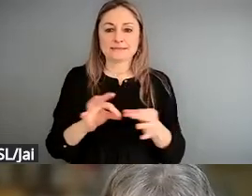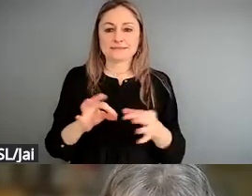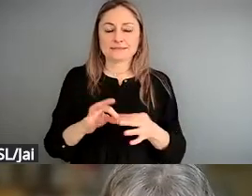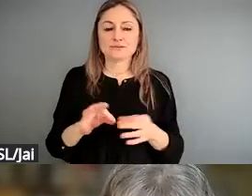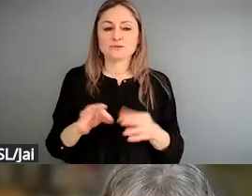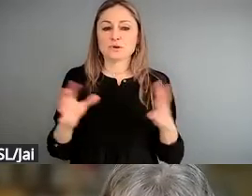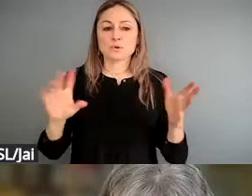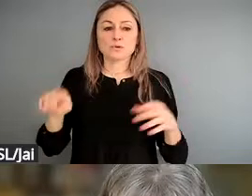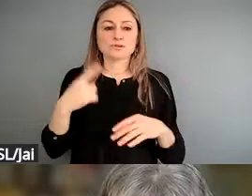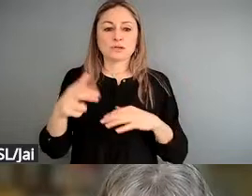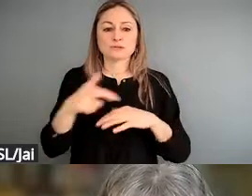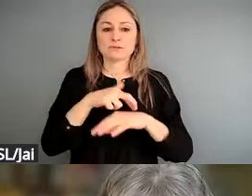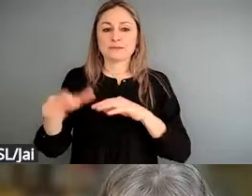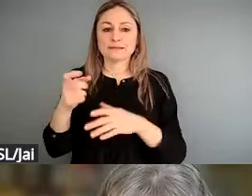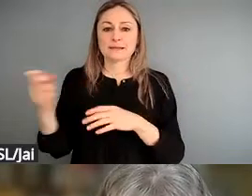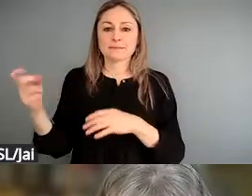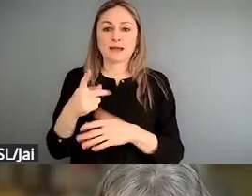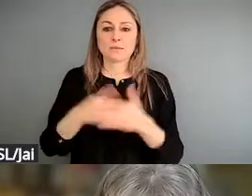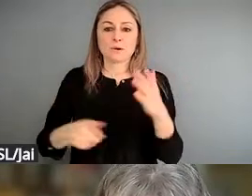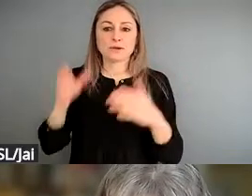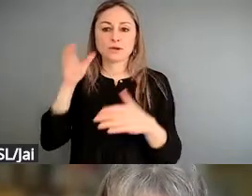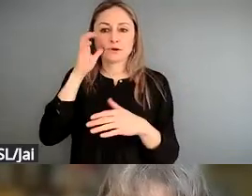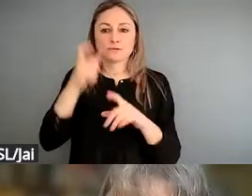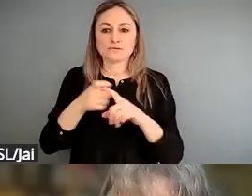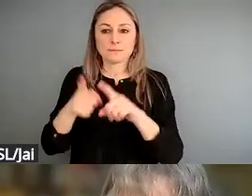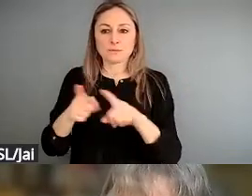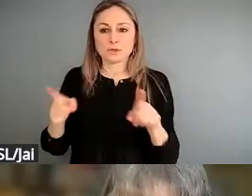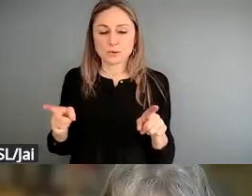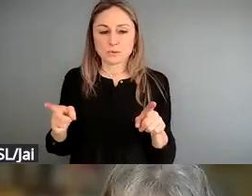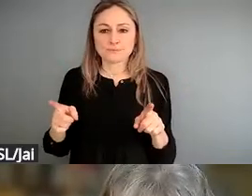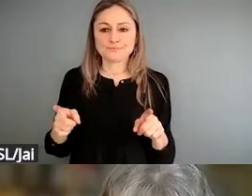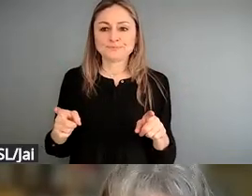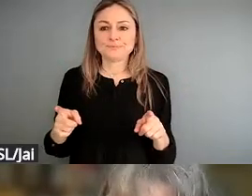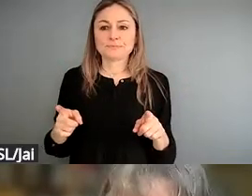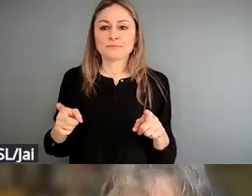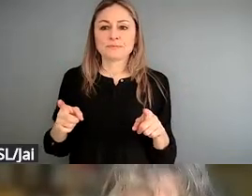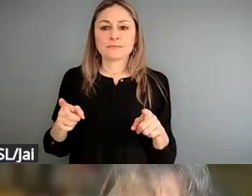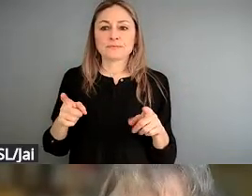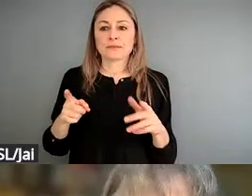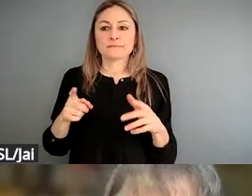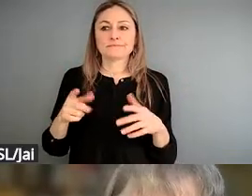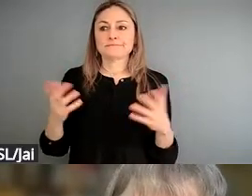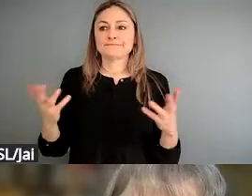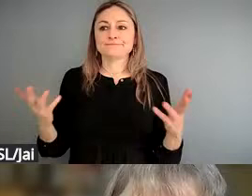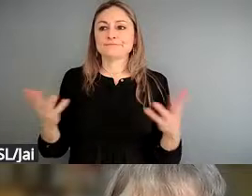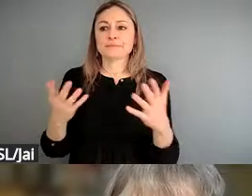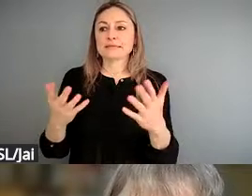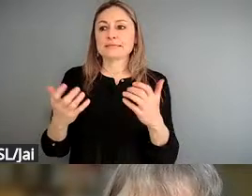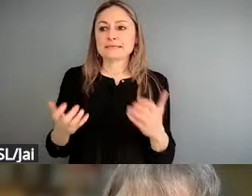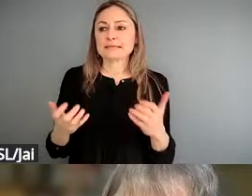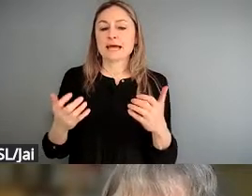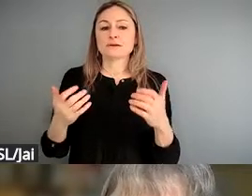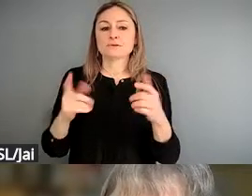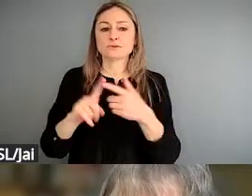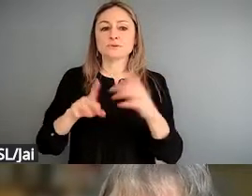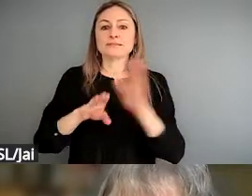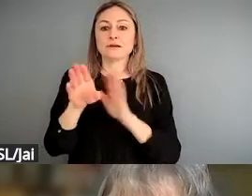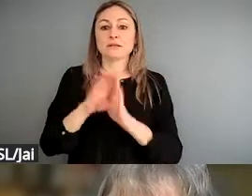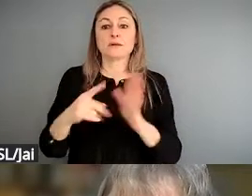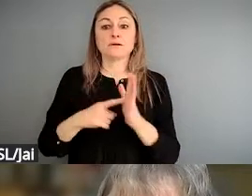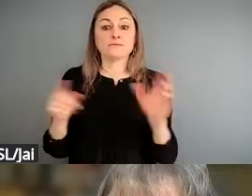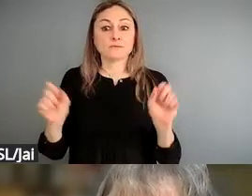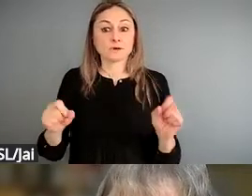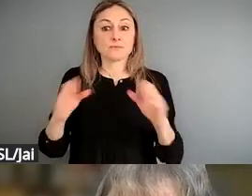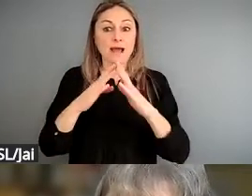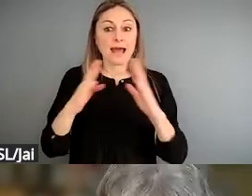back what we heard from all of you on really the desire to develop affordable housing, but that